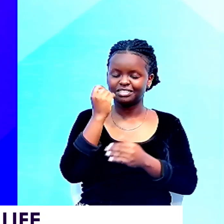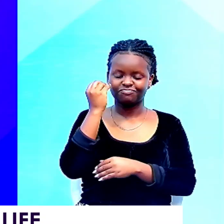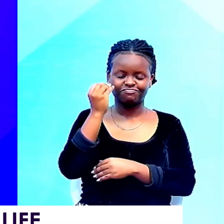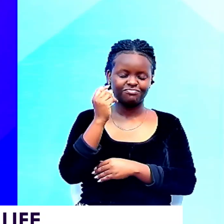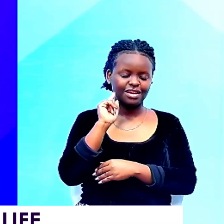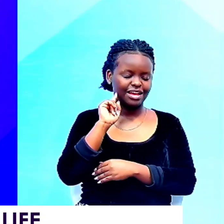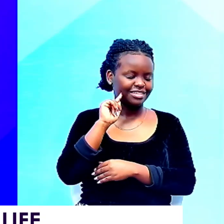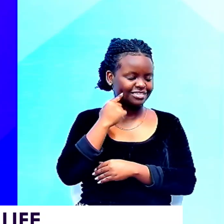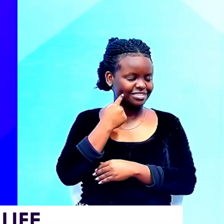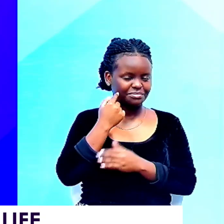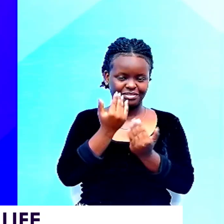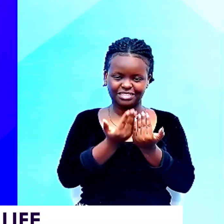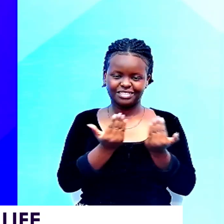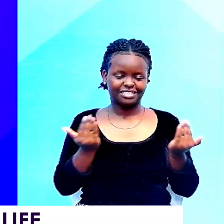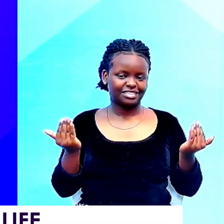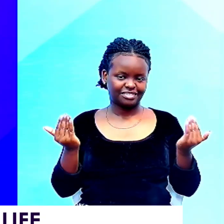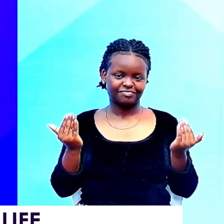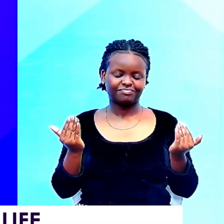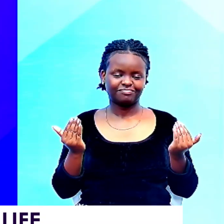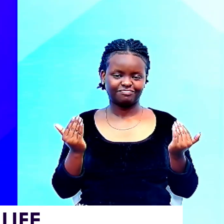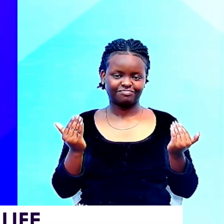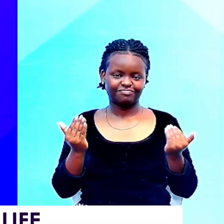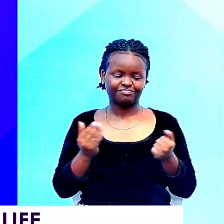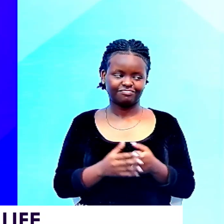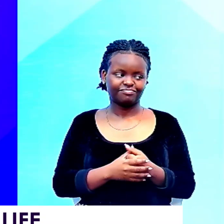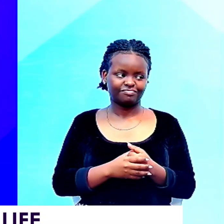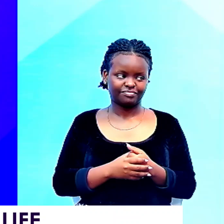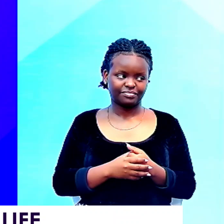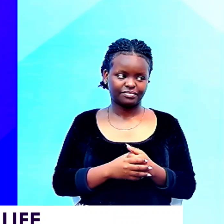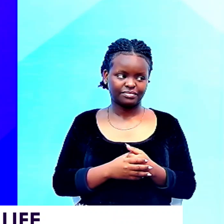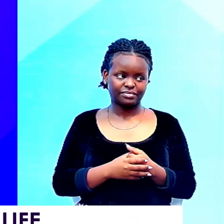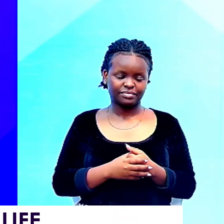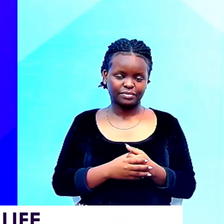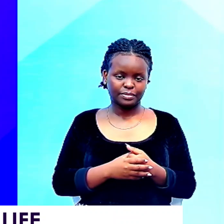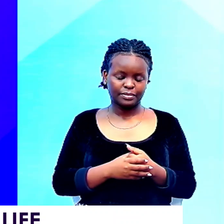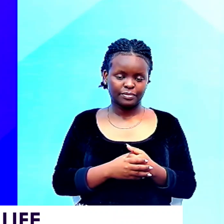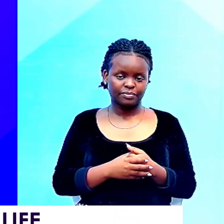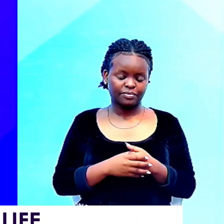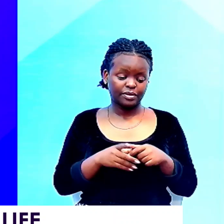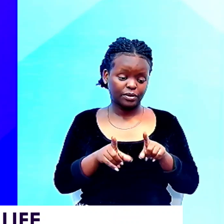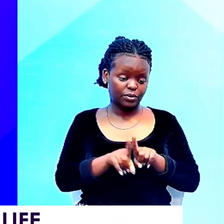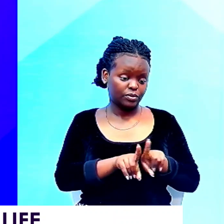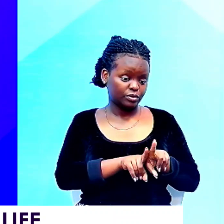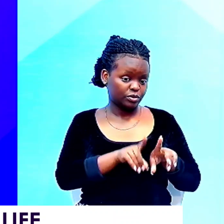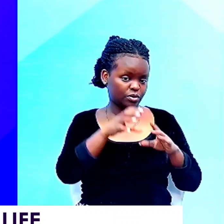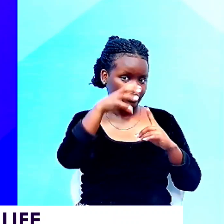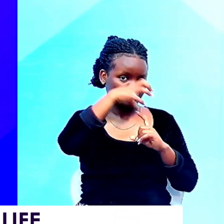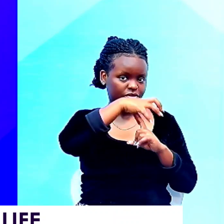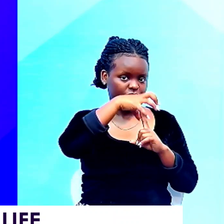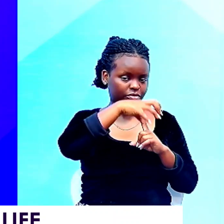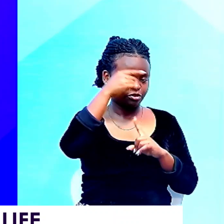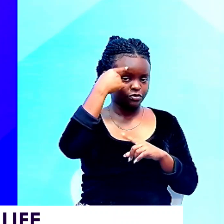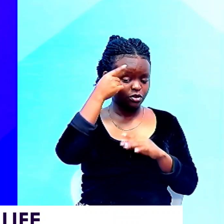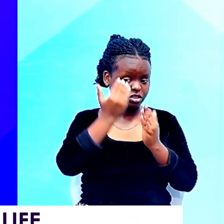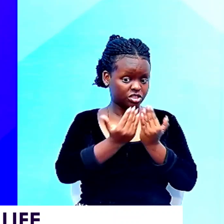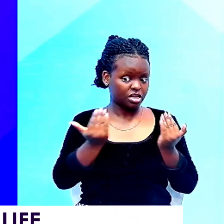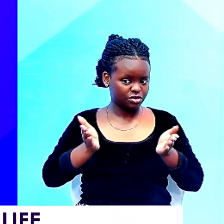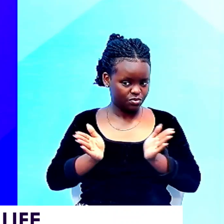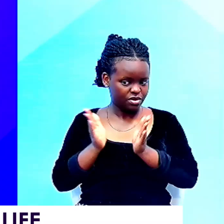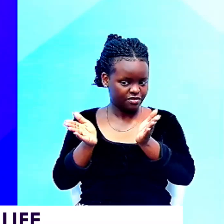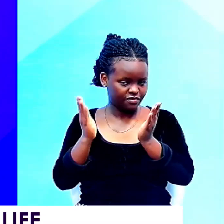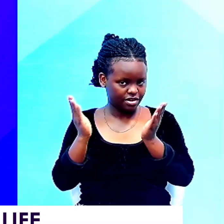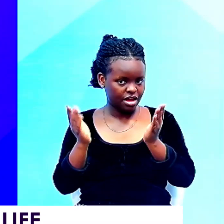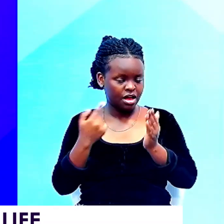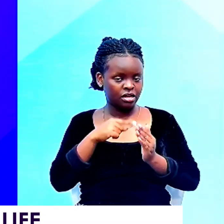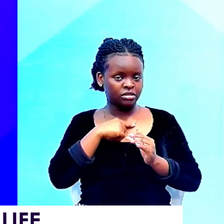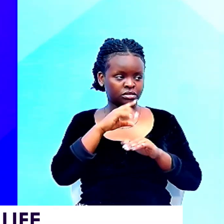handsome children. Wow. And I'm also a champion for child welfare. Okay. That is where we